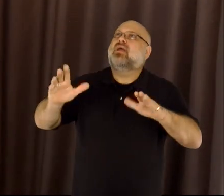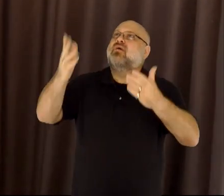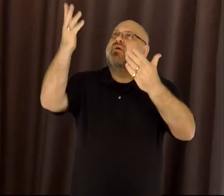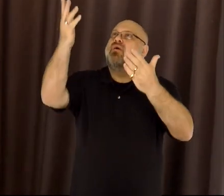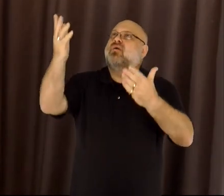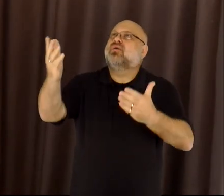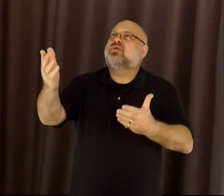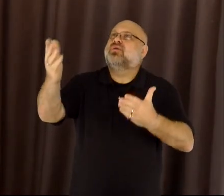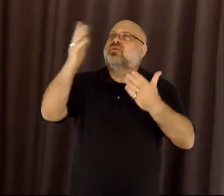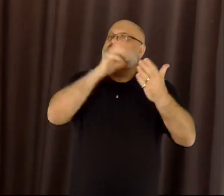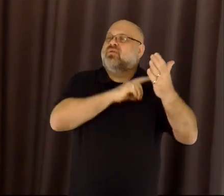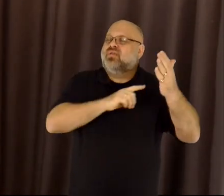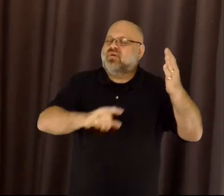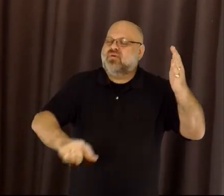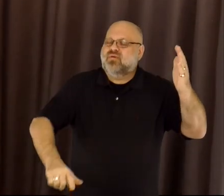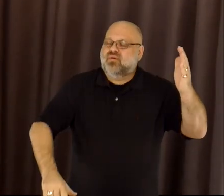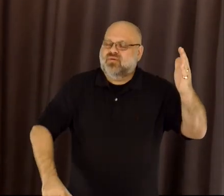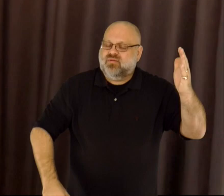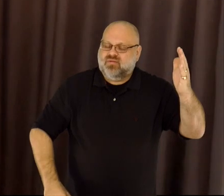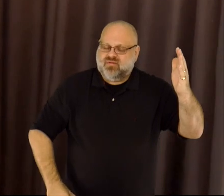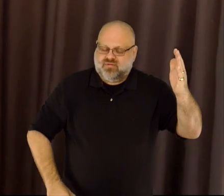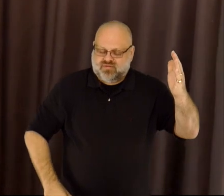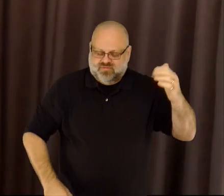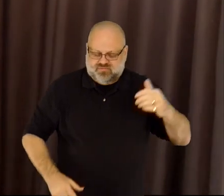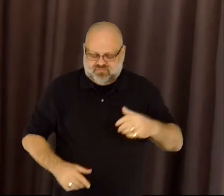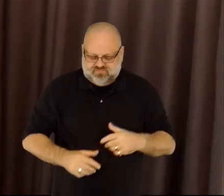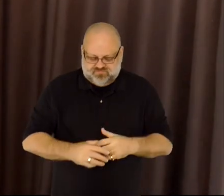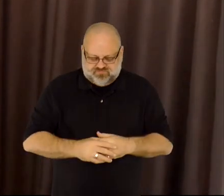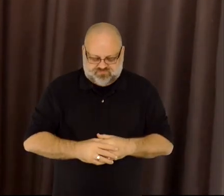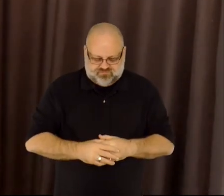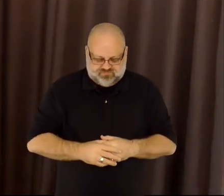Great are you, Lord.